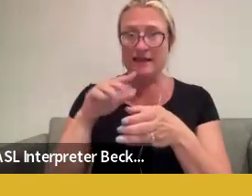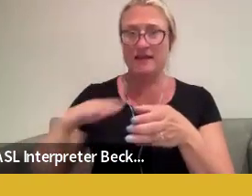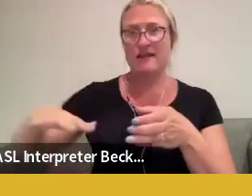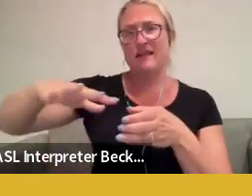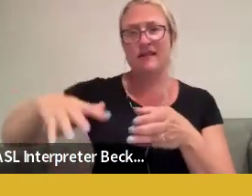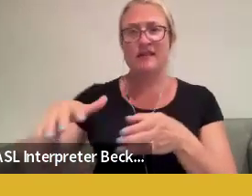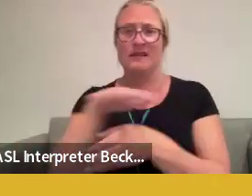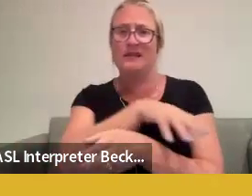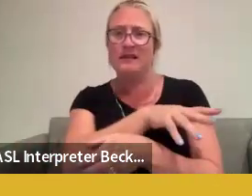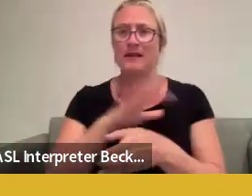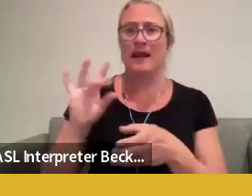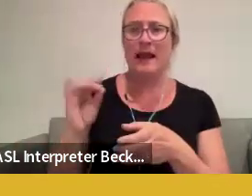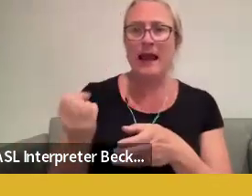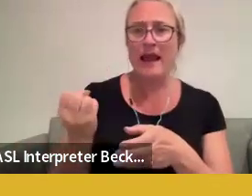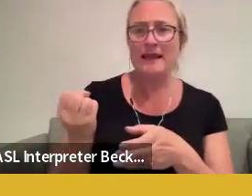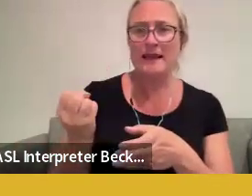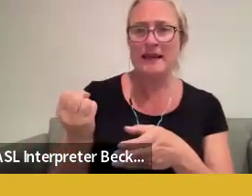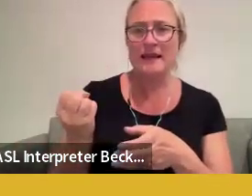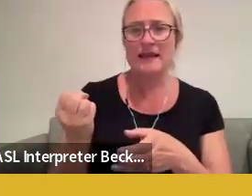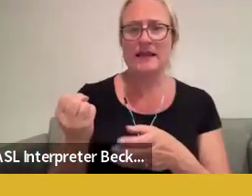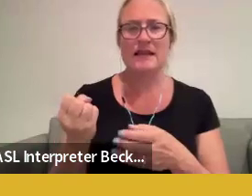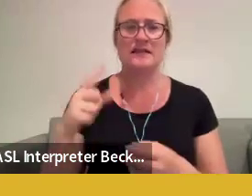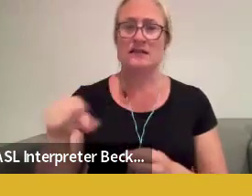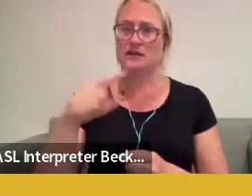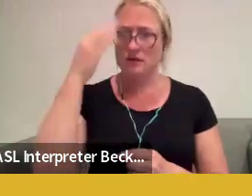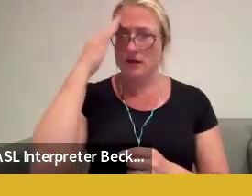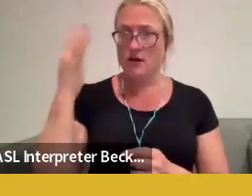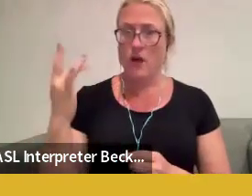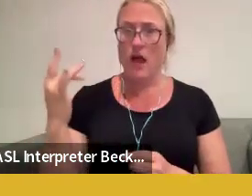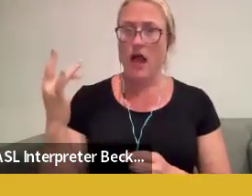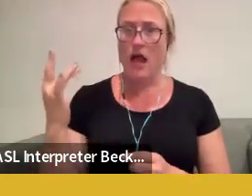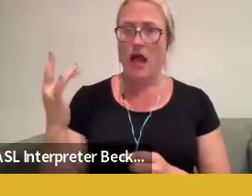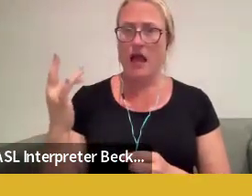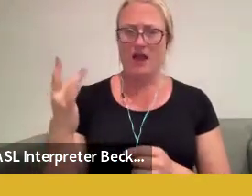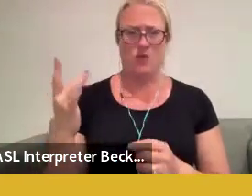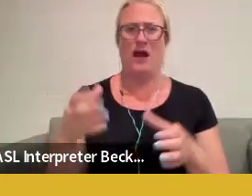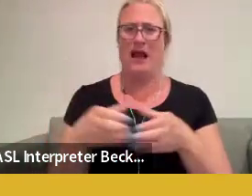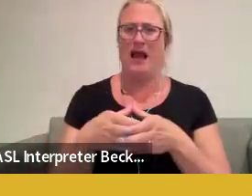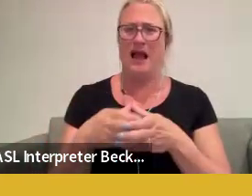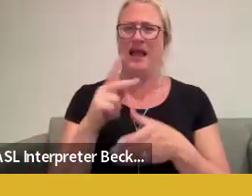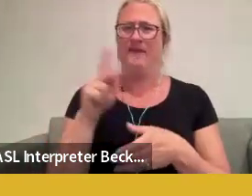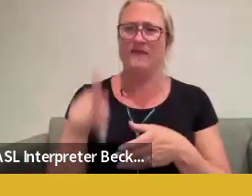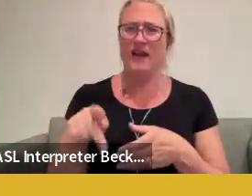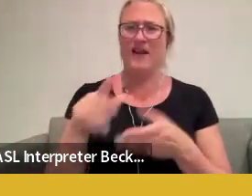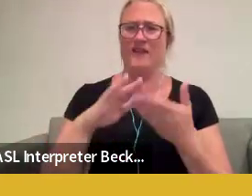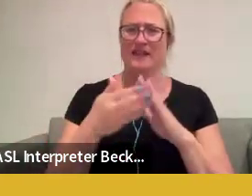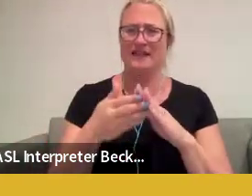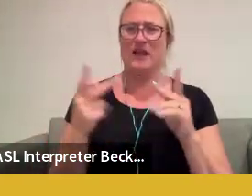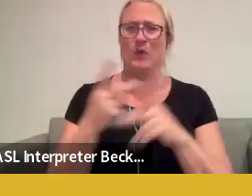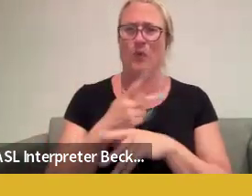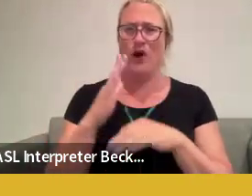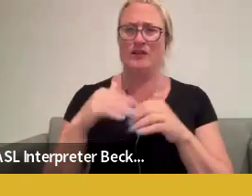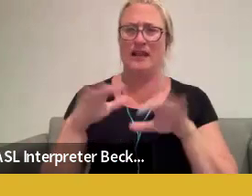the 80s. And this is, does anyone have an idea of why this might be? What might be making Philadelphia hotter than, let's